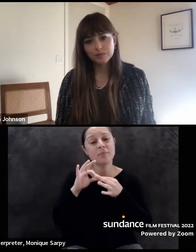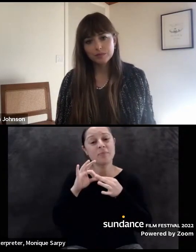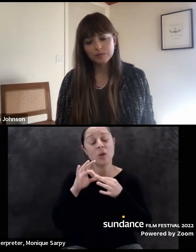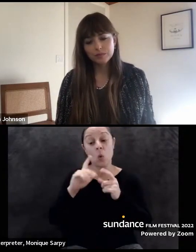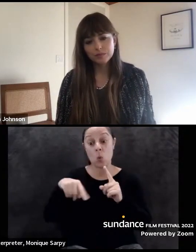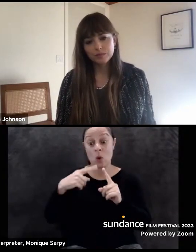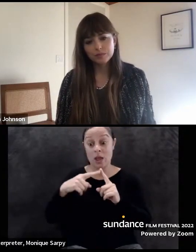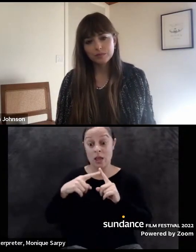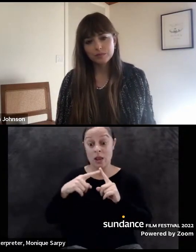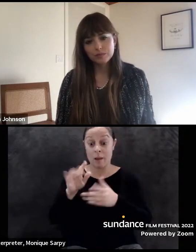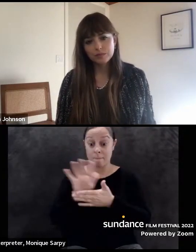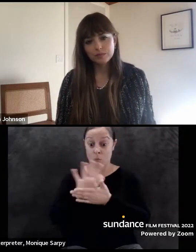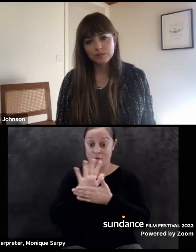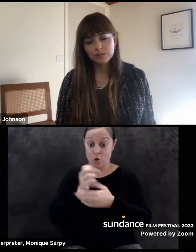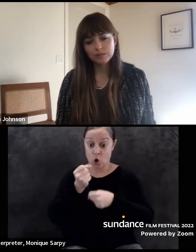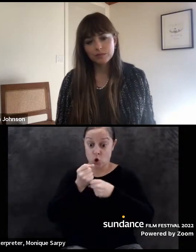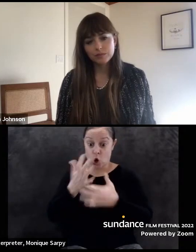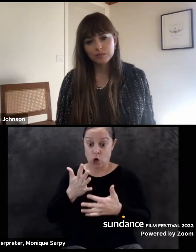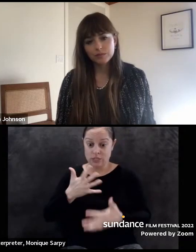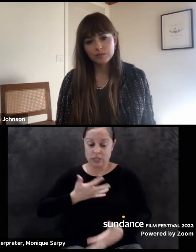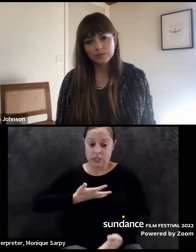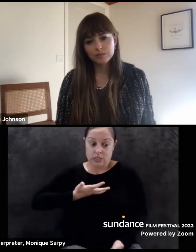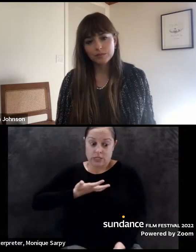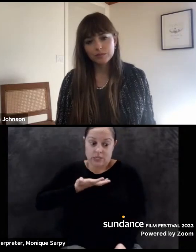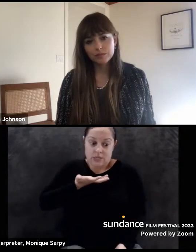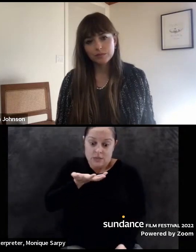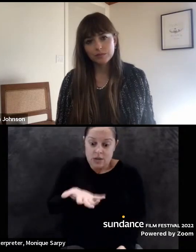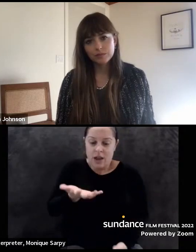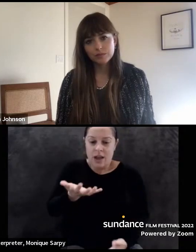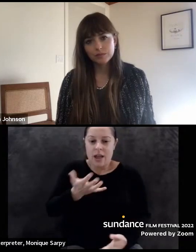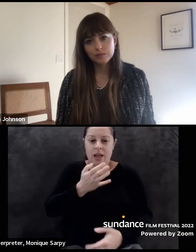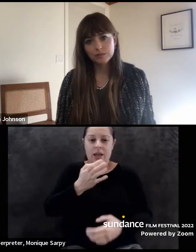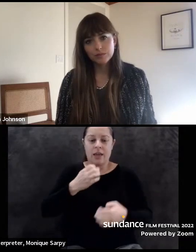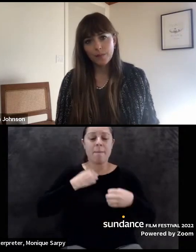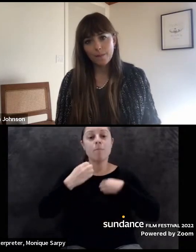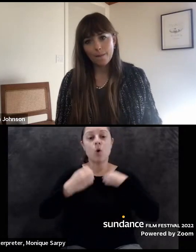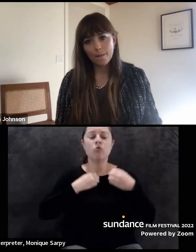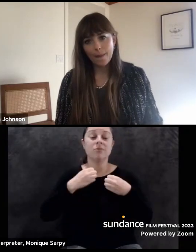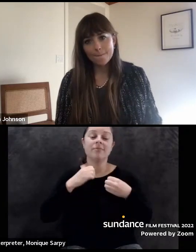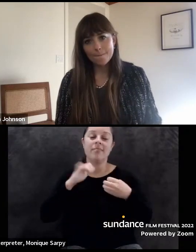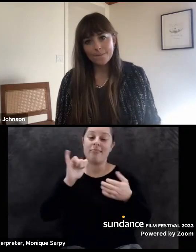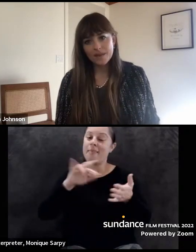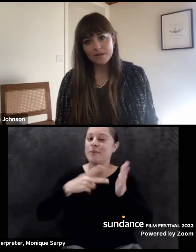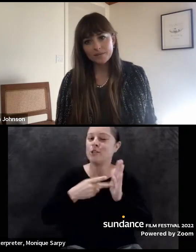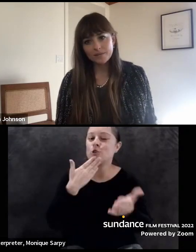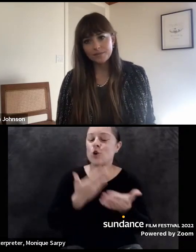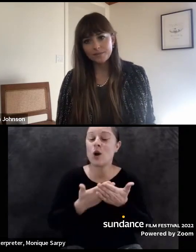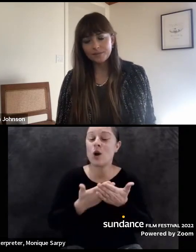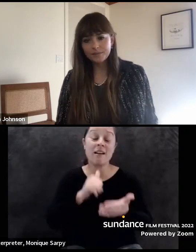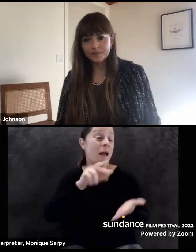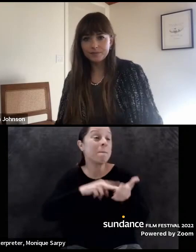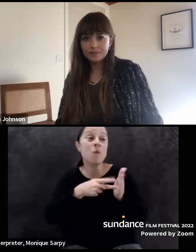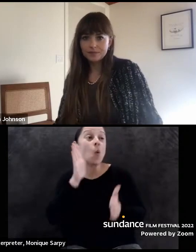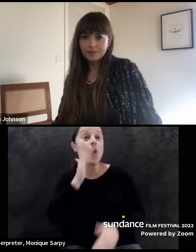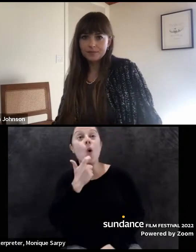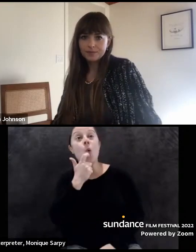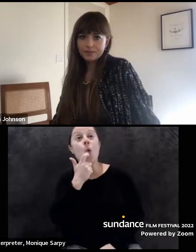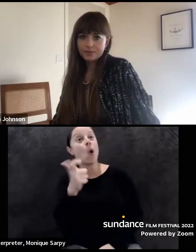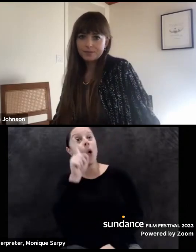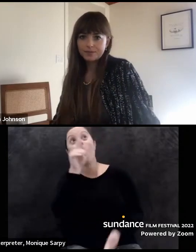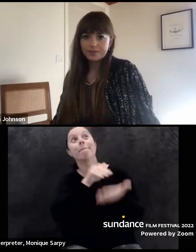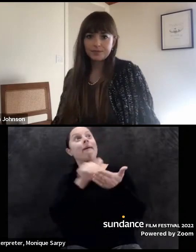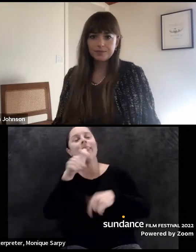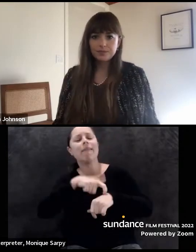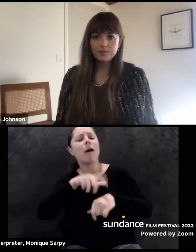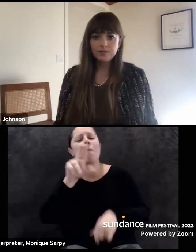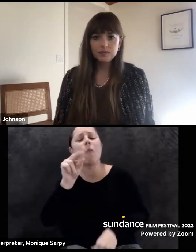emotion out of you, you know that it's good. And that doesn't necessarily mean you're going to watch it a million times, but just to know that something has